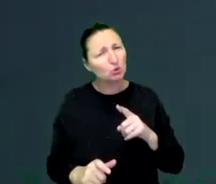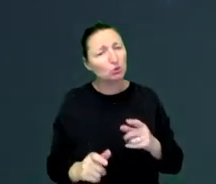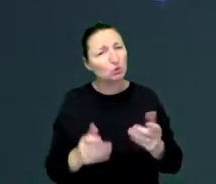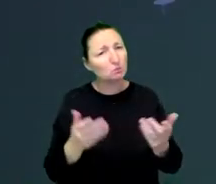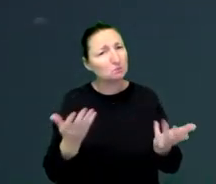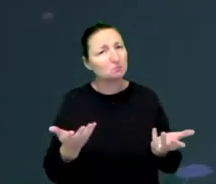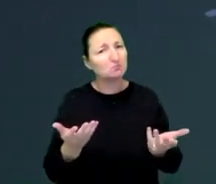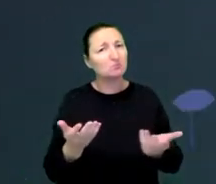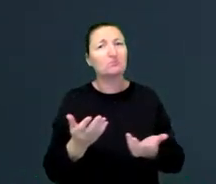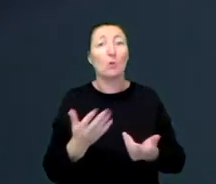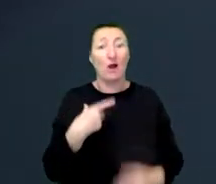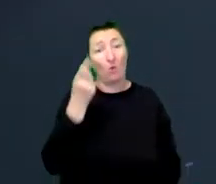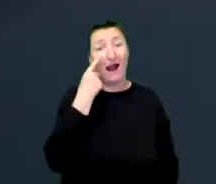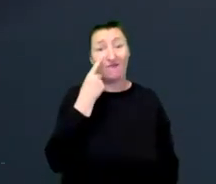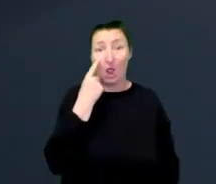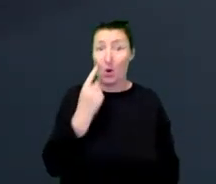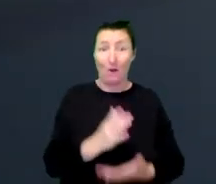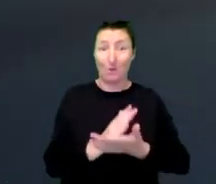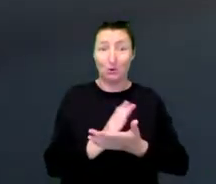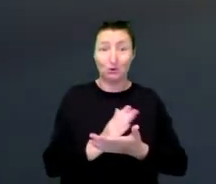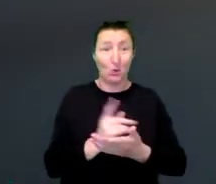definitely experience that. Yeah.